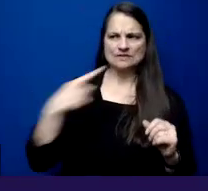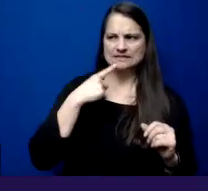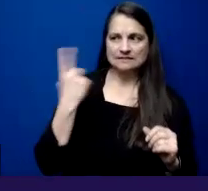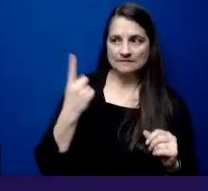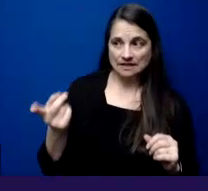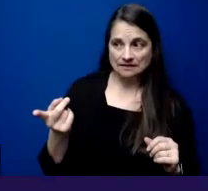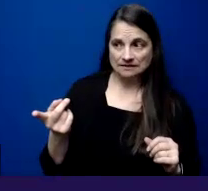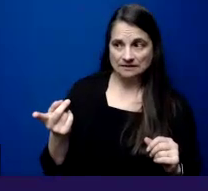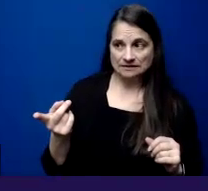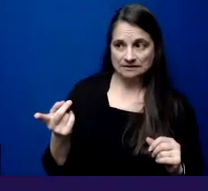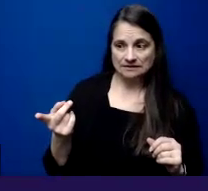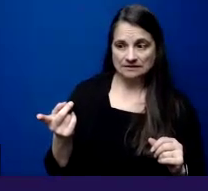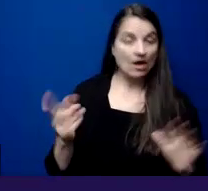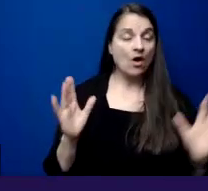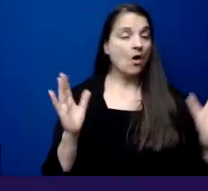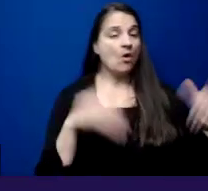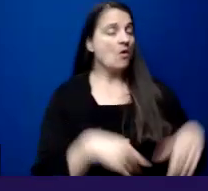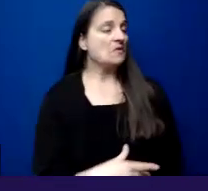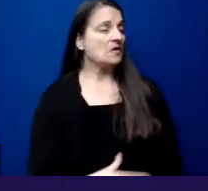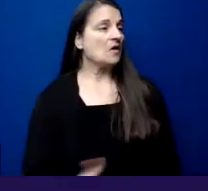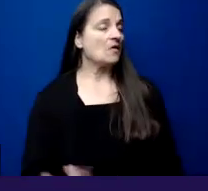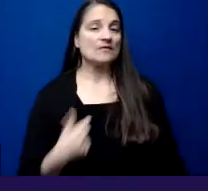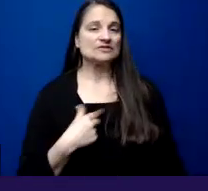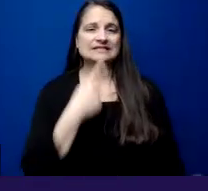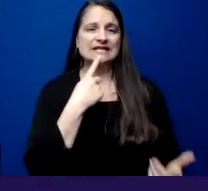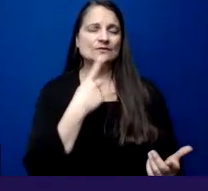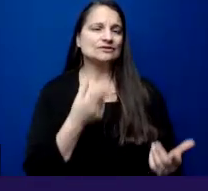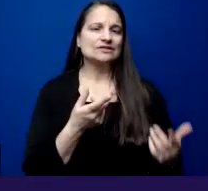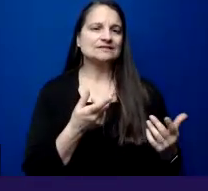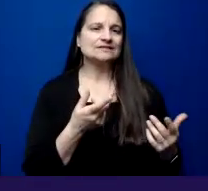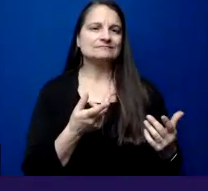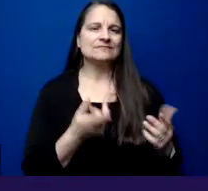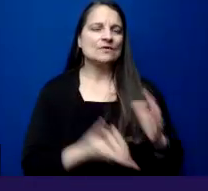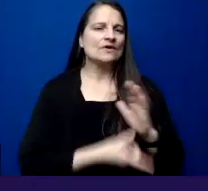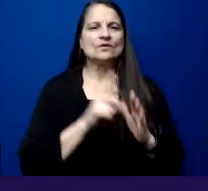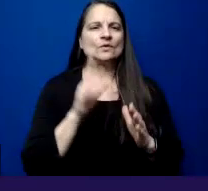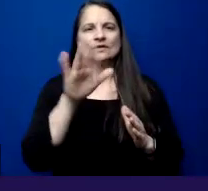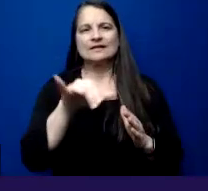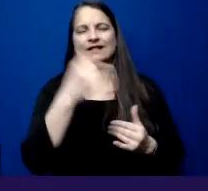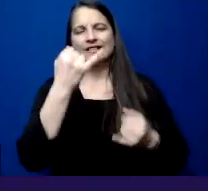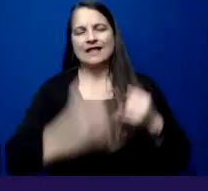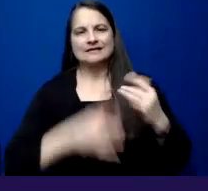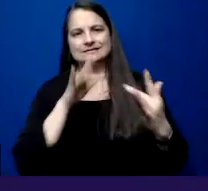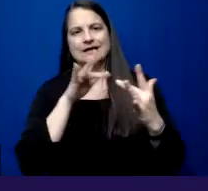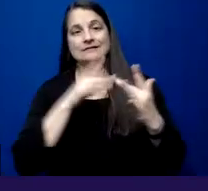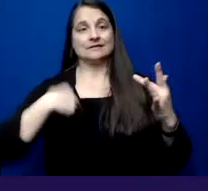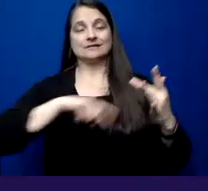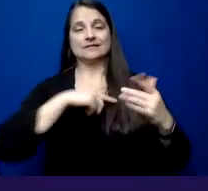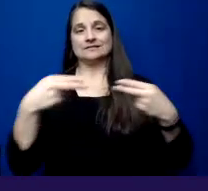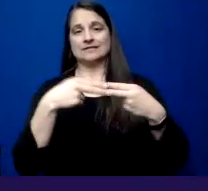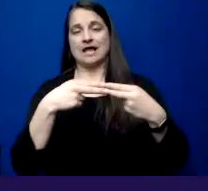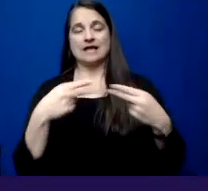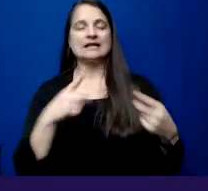mention. Oh, no, I was going to say we were just going to kind of go over our last slide here, the contact us slide. And I did